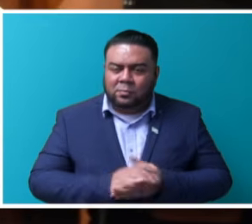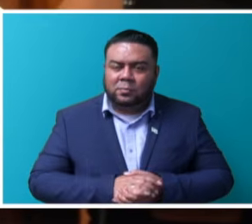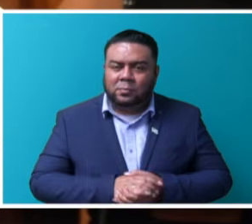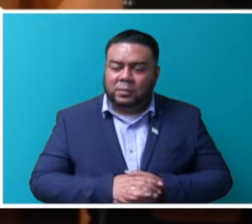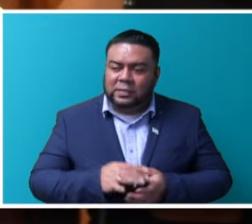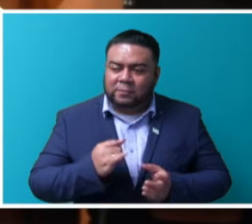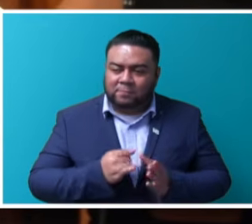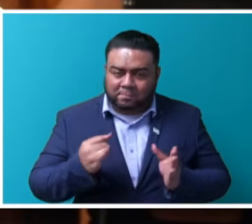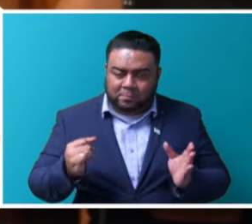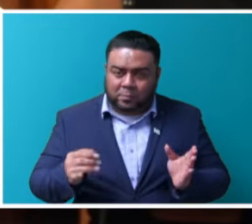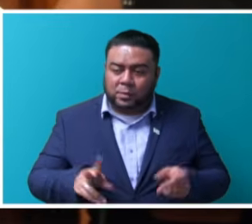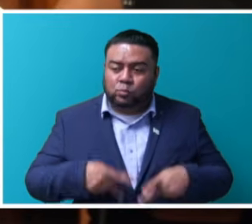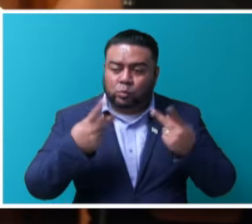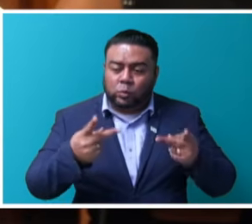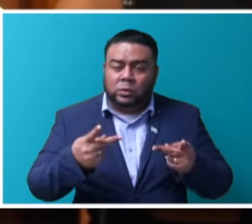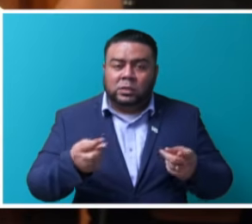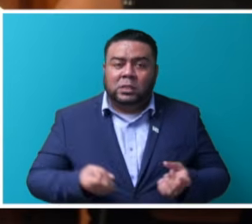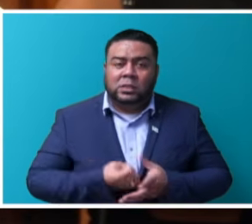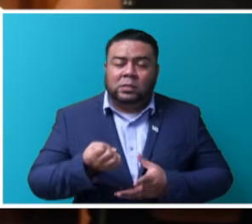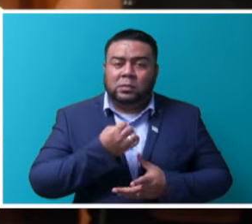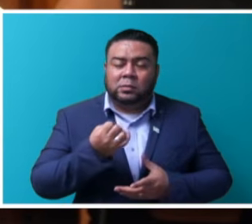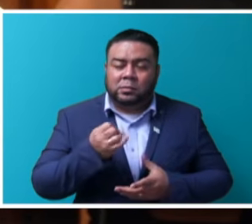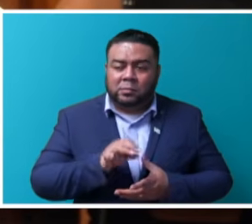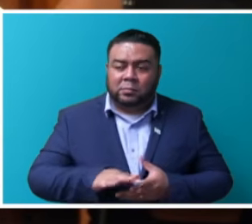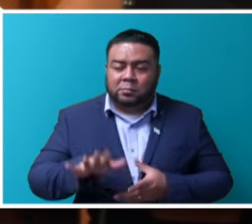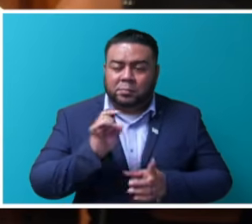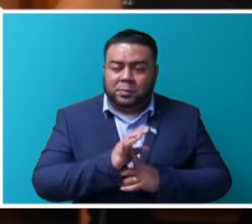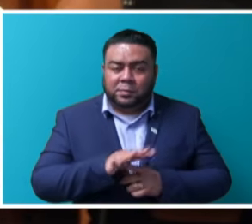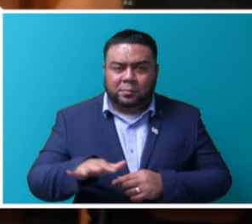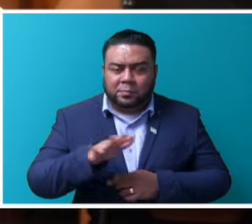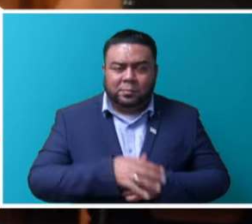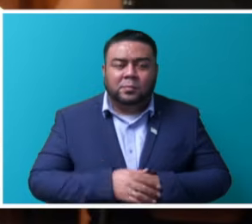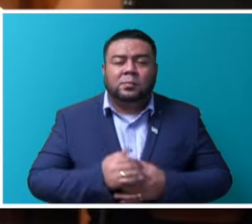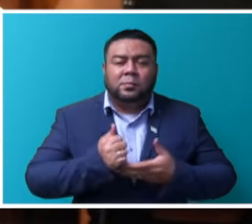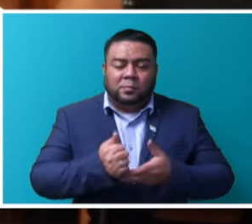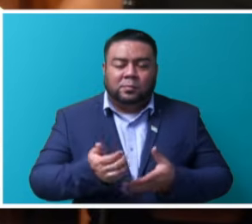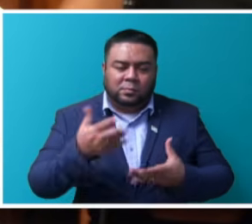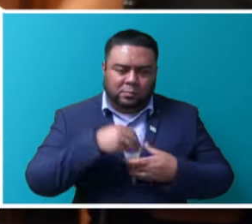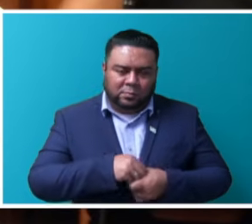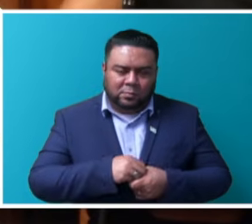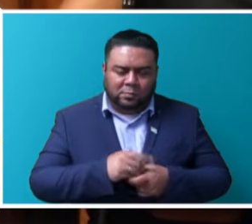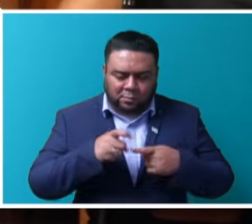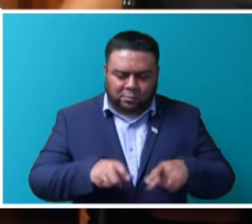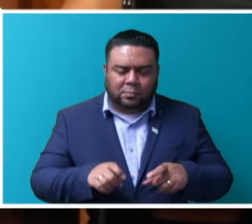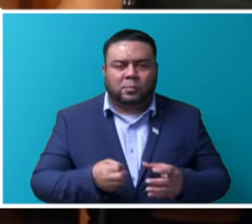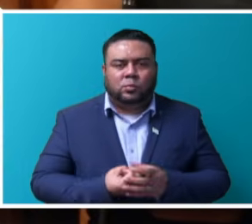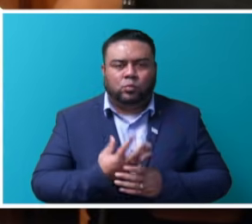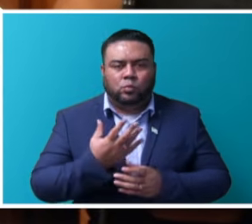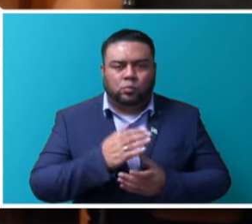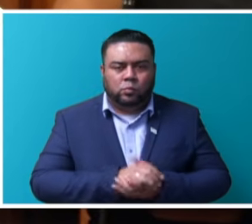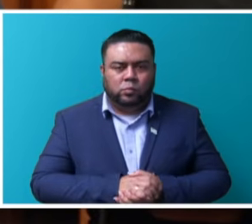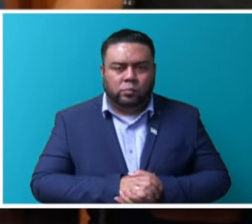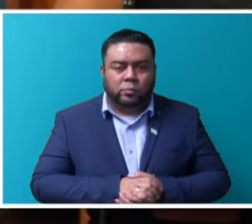investment, promoting economic activity in key sectors that support inclusive and sustainable growth. The